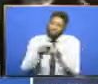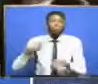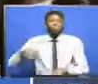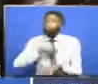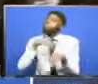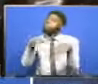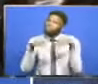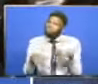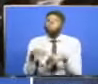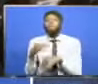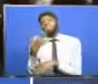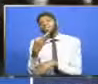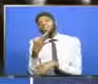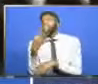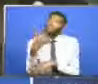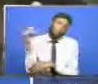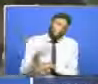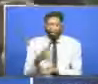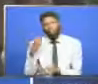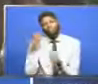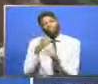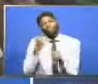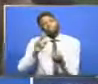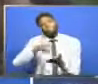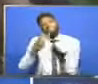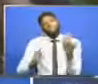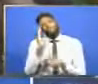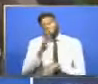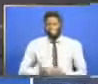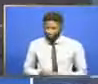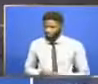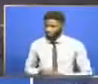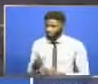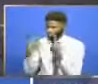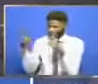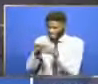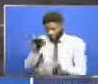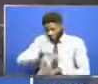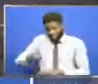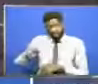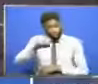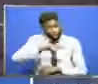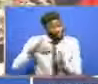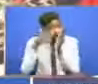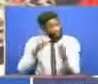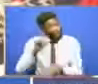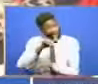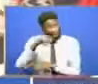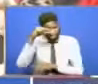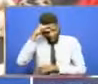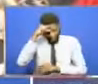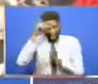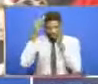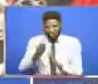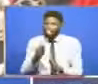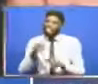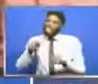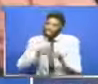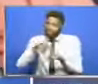tatu, miezi nne. Kazi itakuwa mbaya. Speaking at the same function, local leaders challenged the governors to show value for